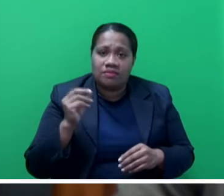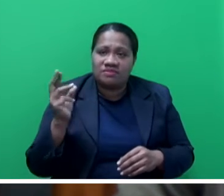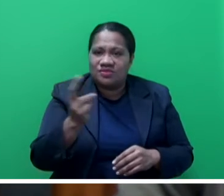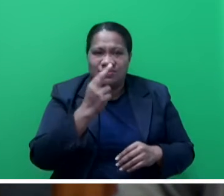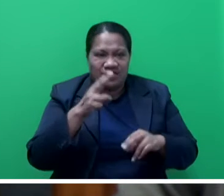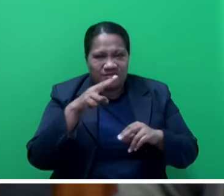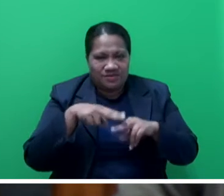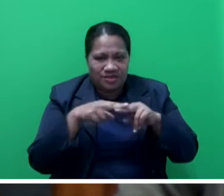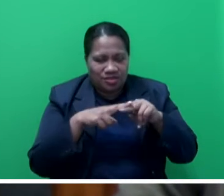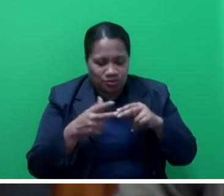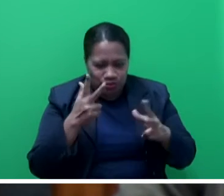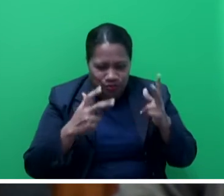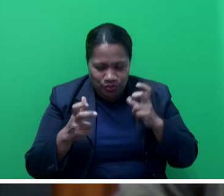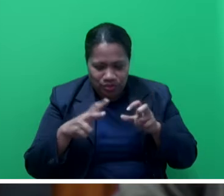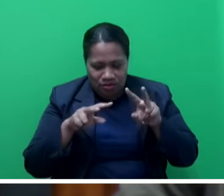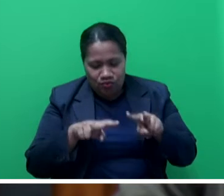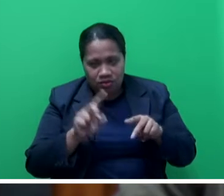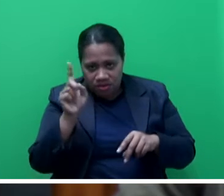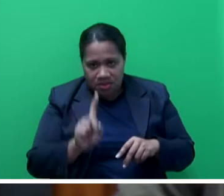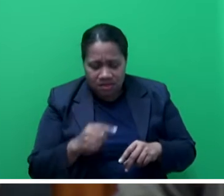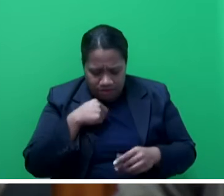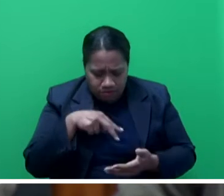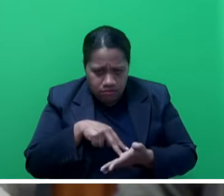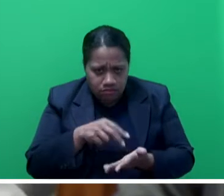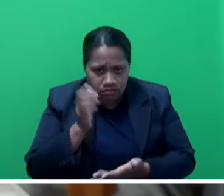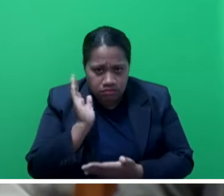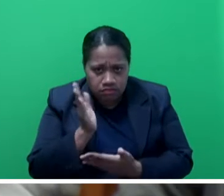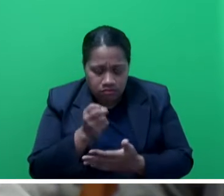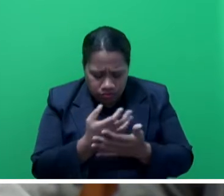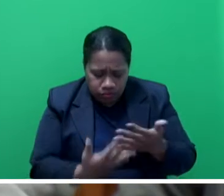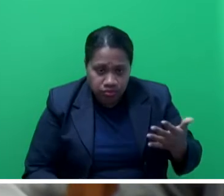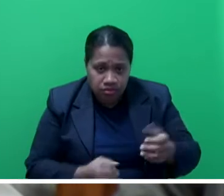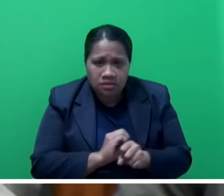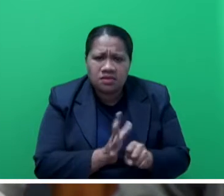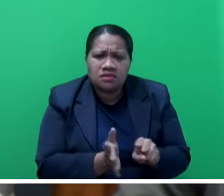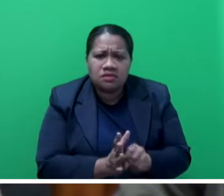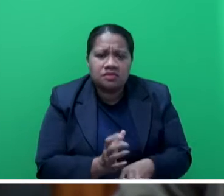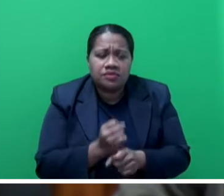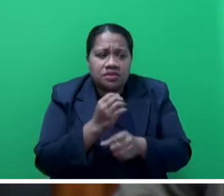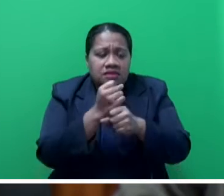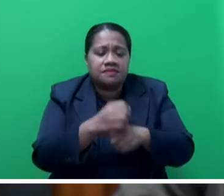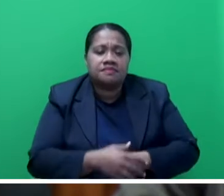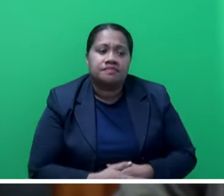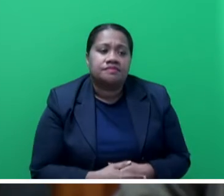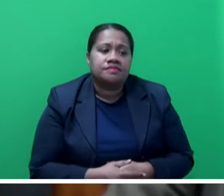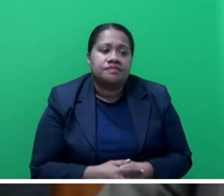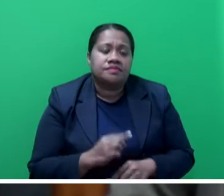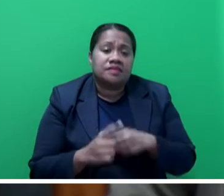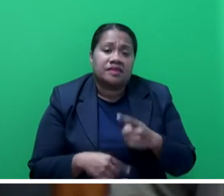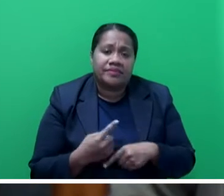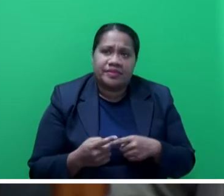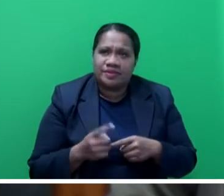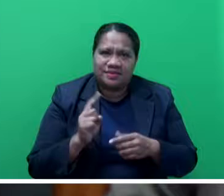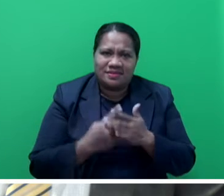today. I rise to give a ministerial statement on the COVID-19 update, what the strains are doing around the world, and